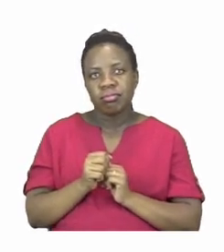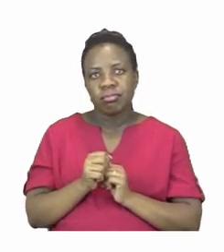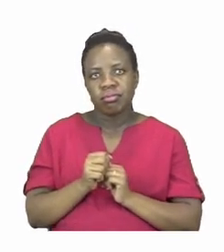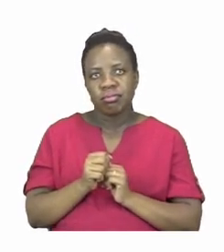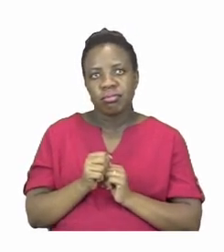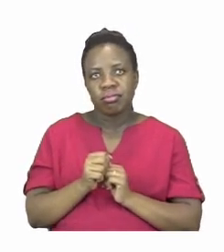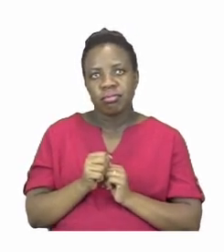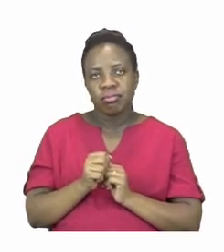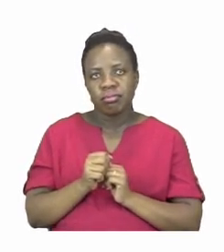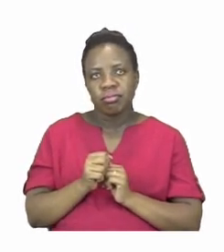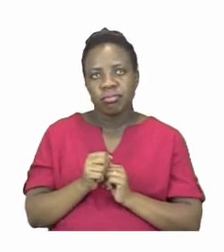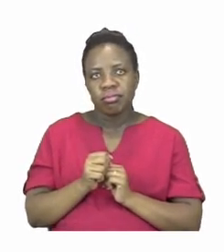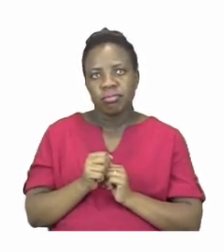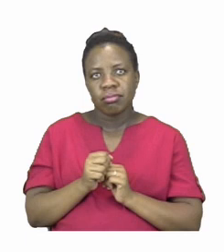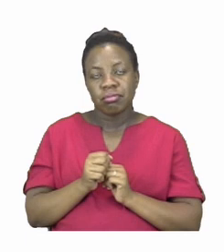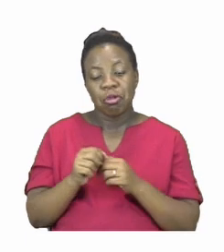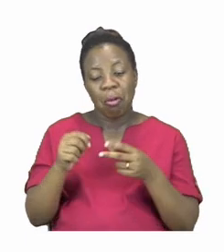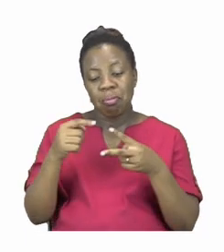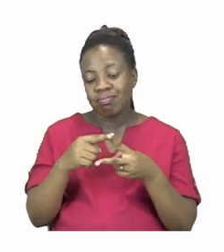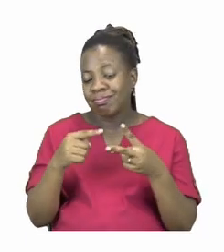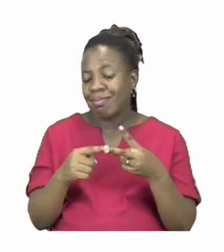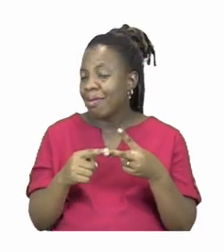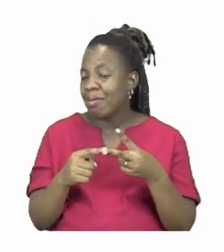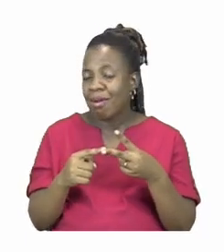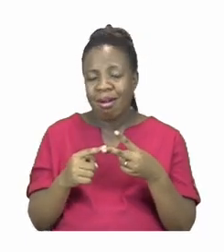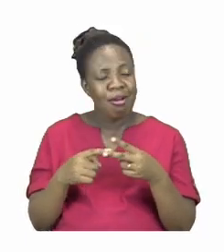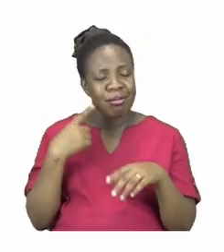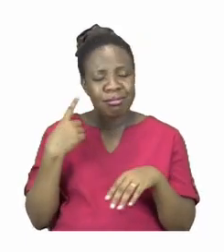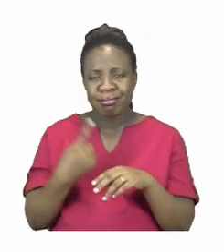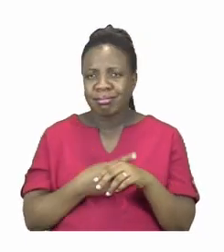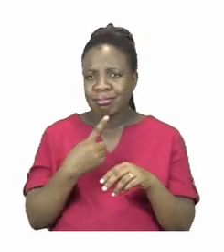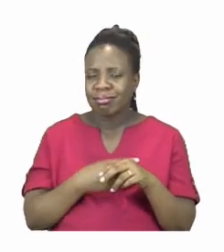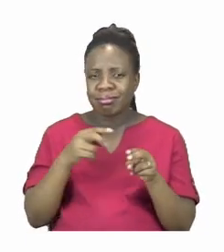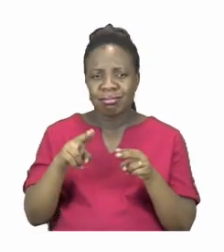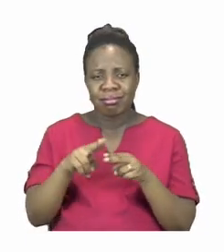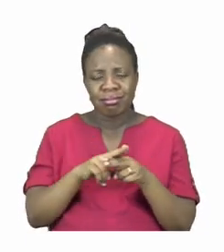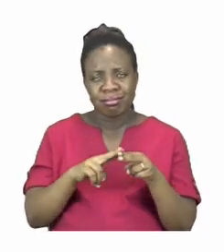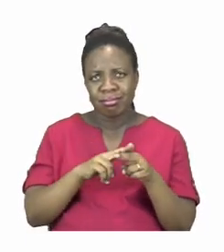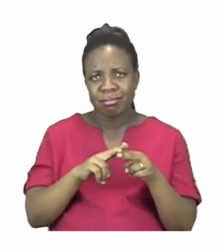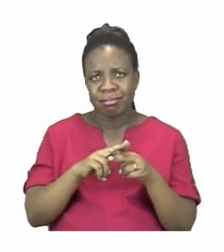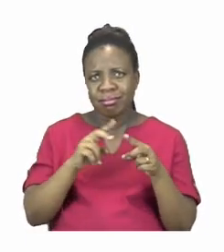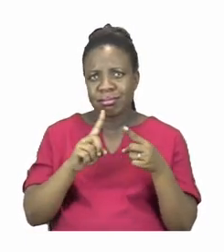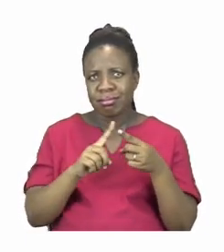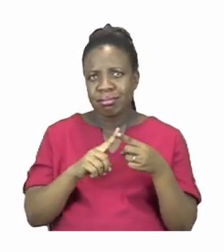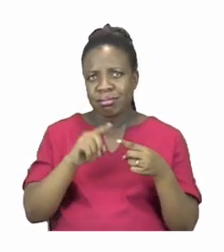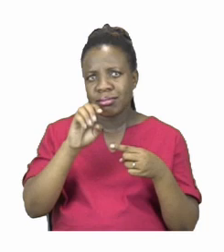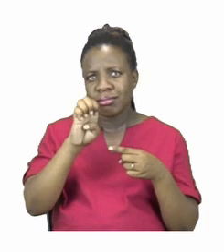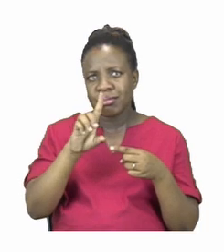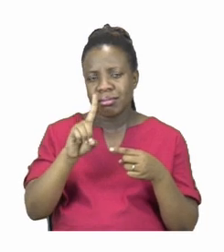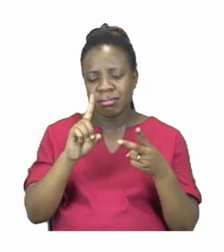two of our most popular suffixes, we have ed, ed, and